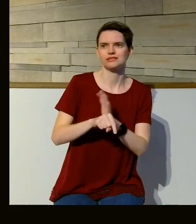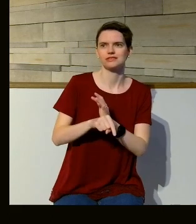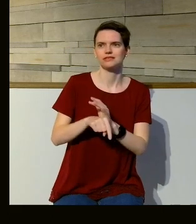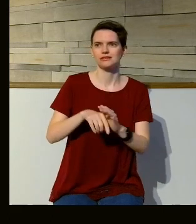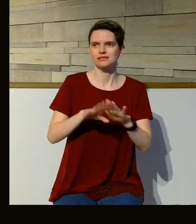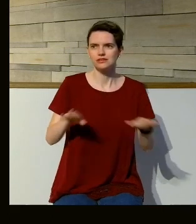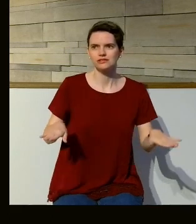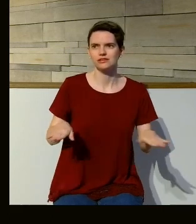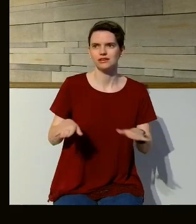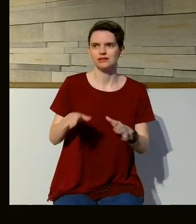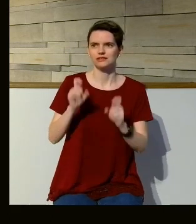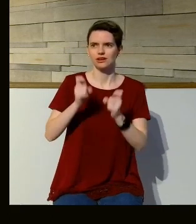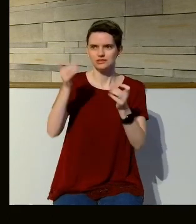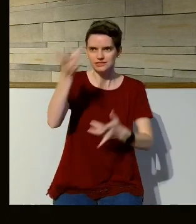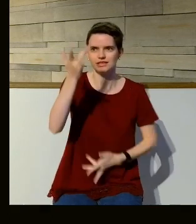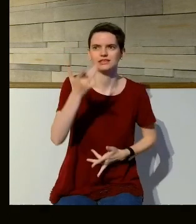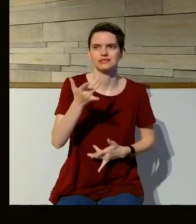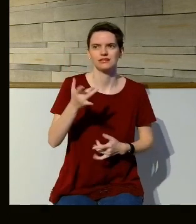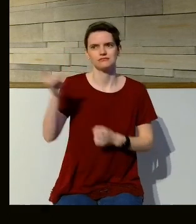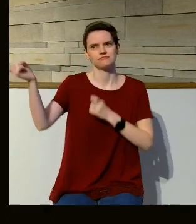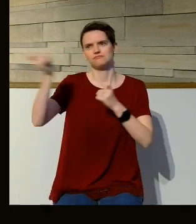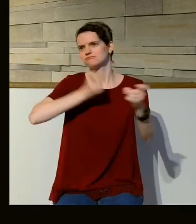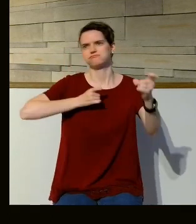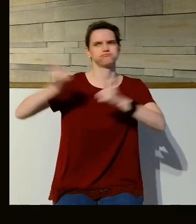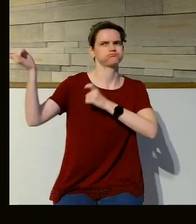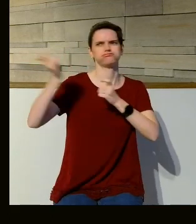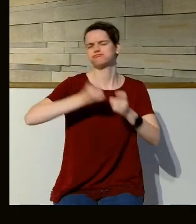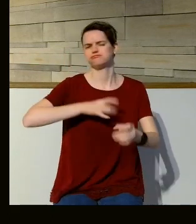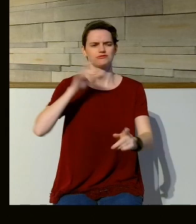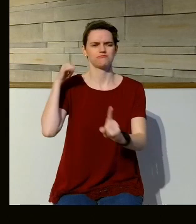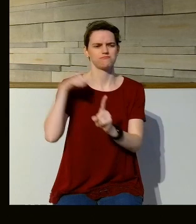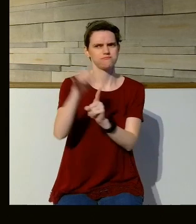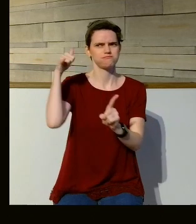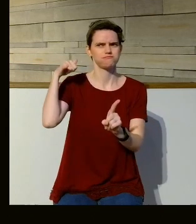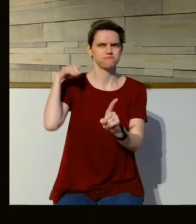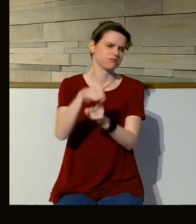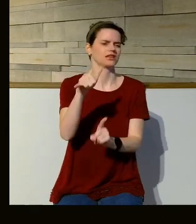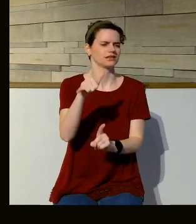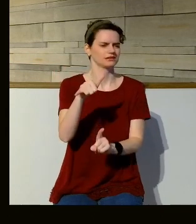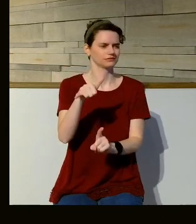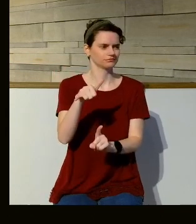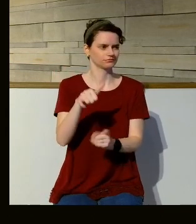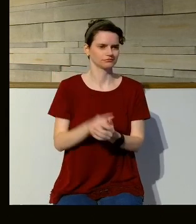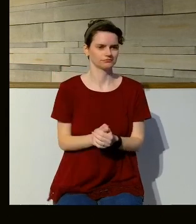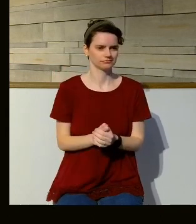filicidal, pestilential, megalomaniacal, sadomasochistic, capricious, malevolent bully."